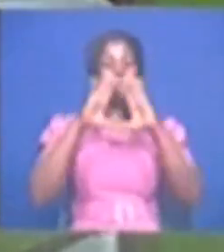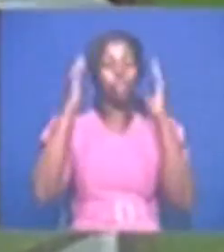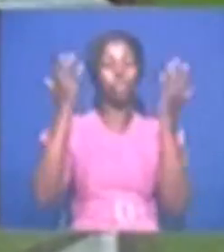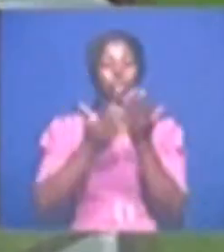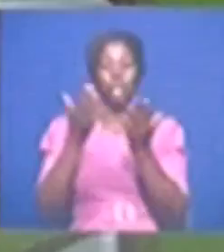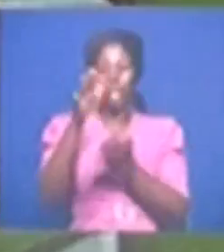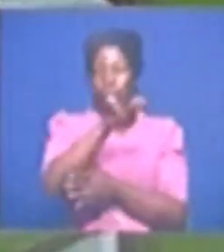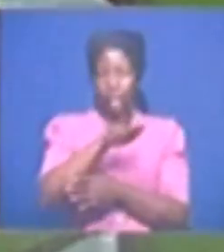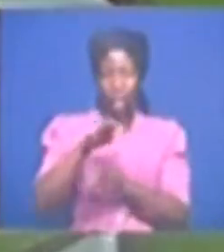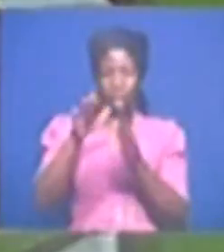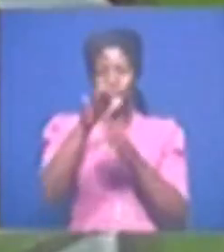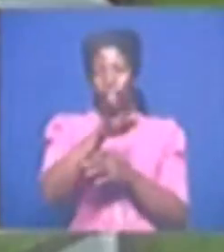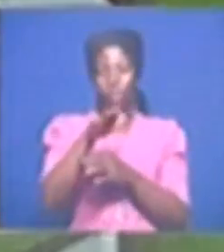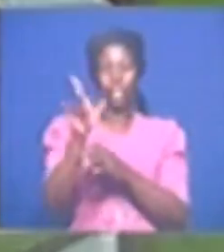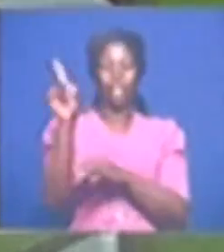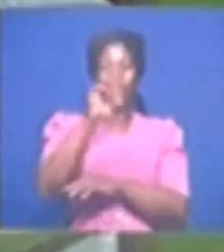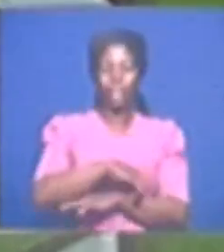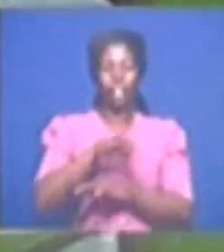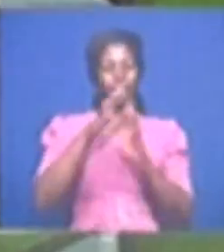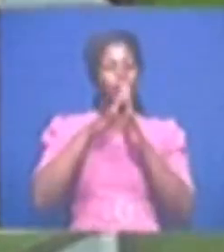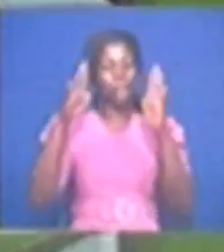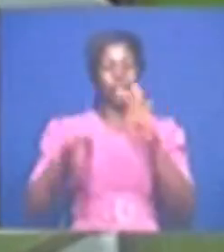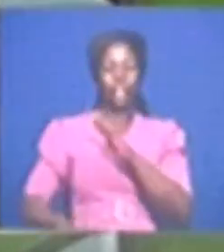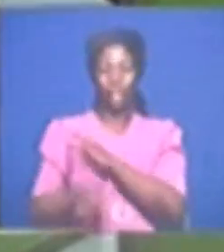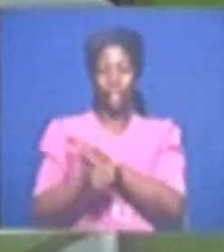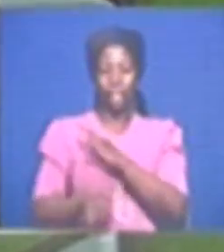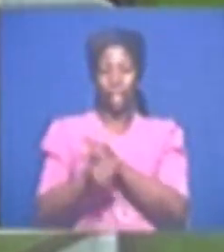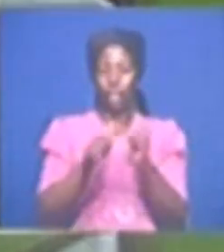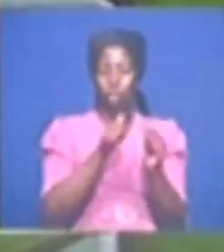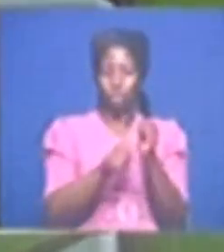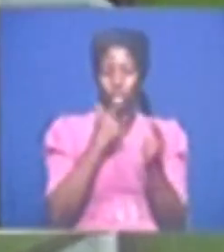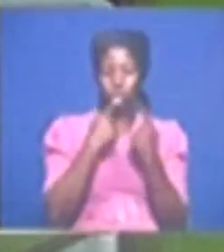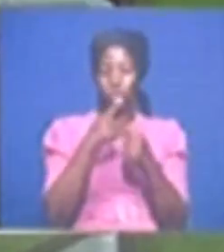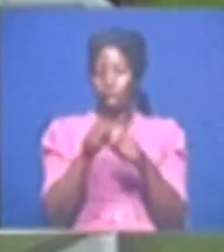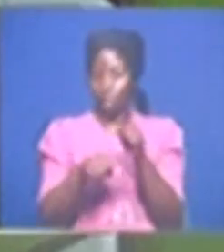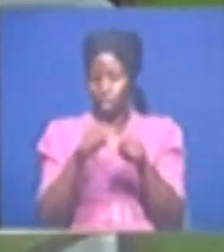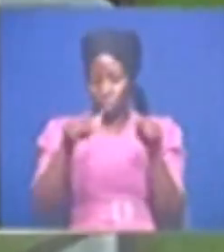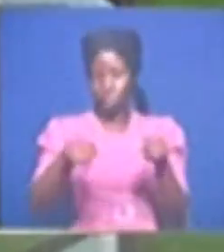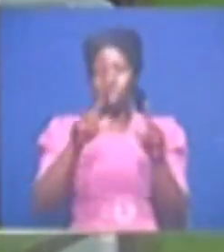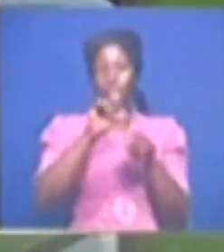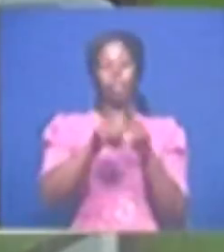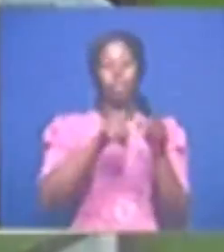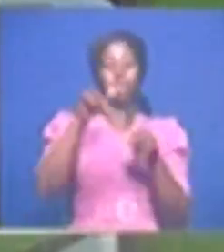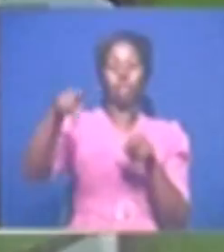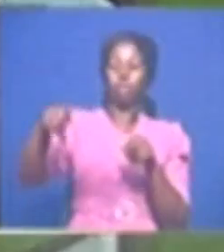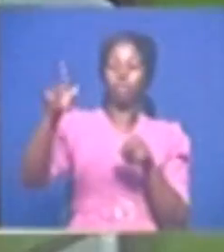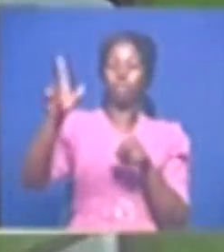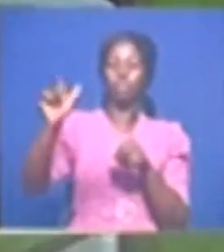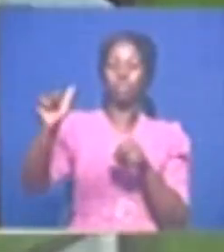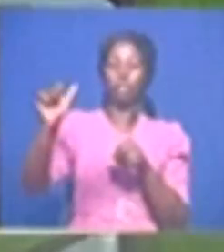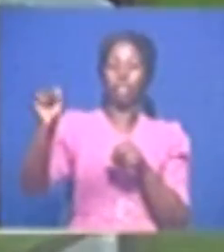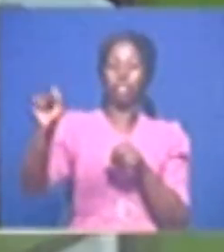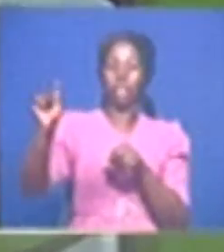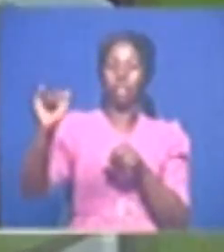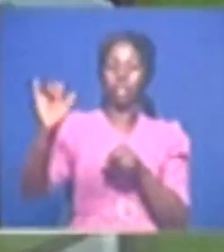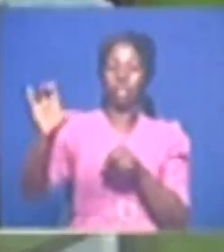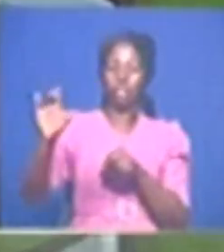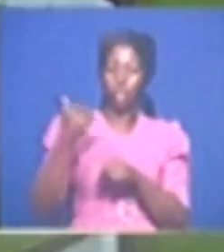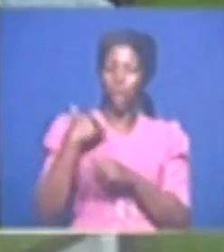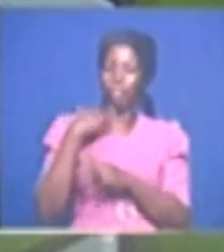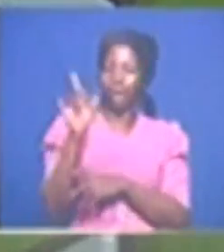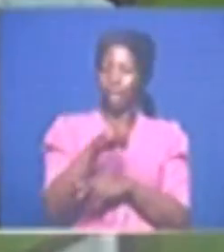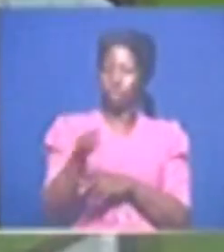the greatest danger that was spoken about today is that of plastics. We have banned the use of plastic bags, but